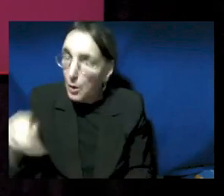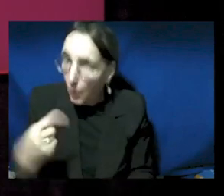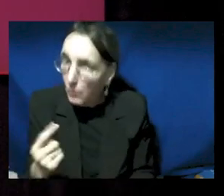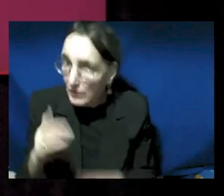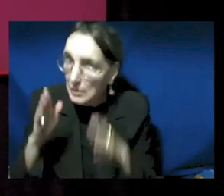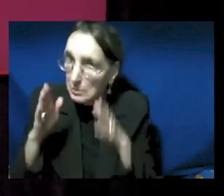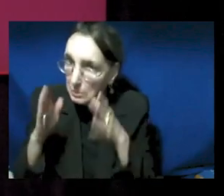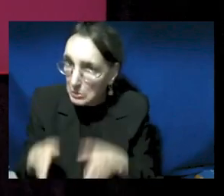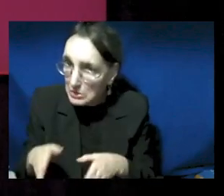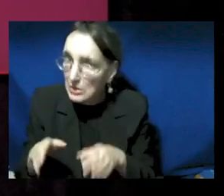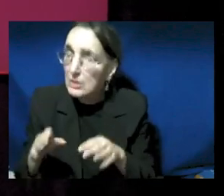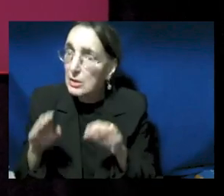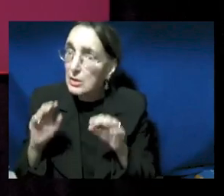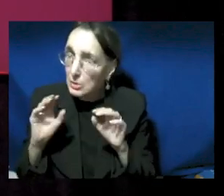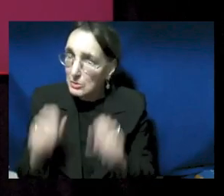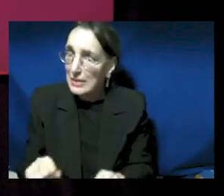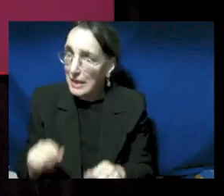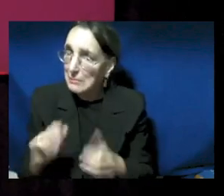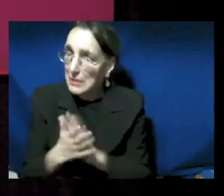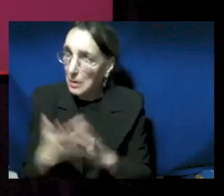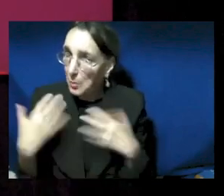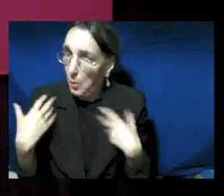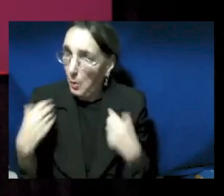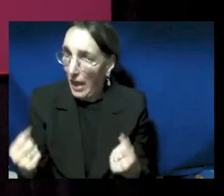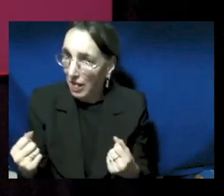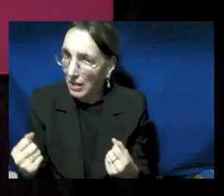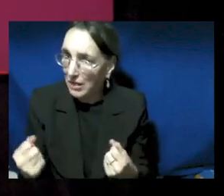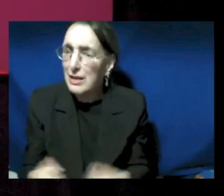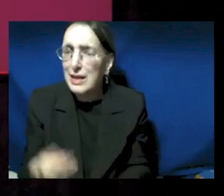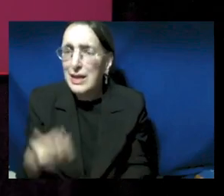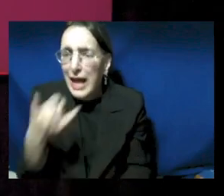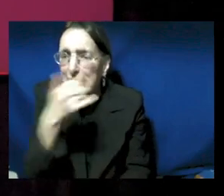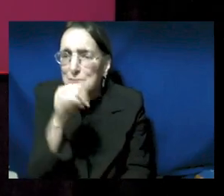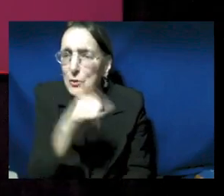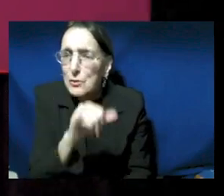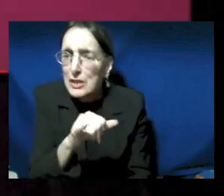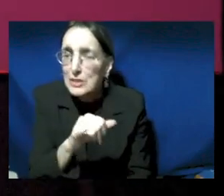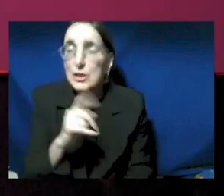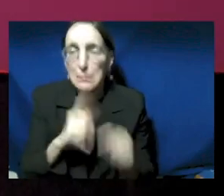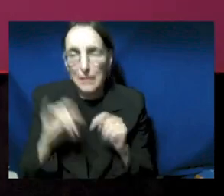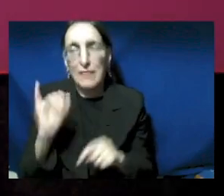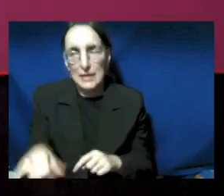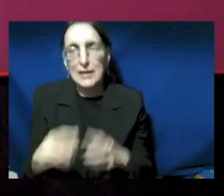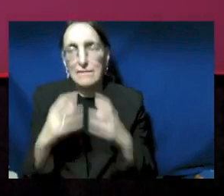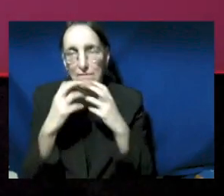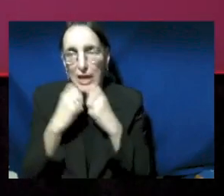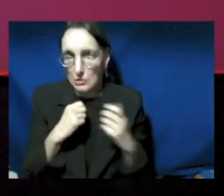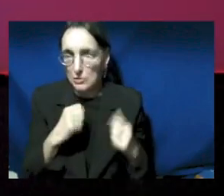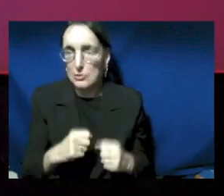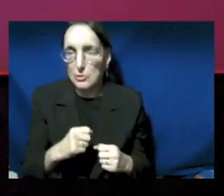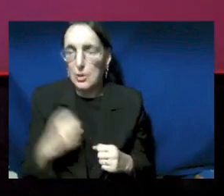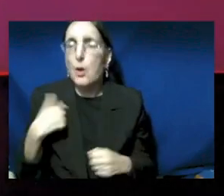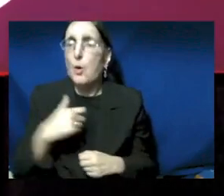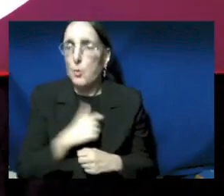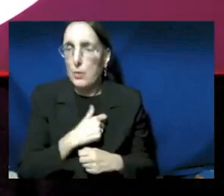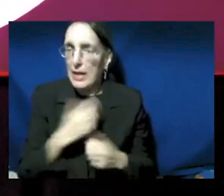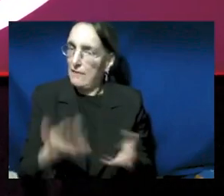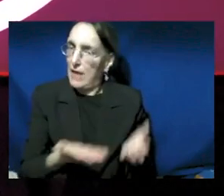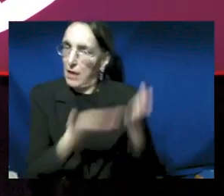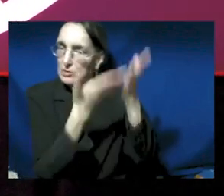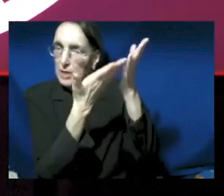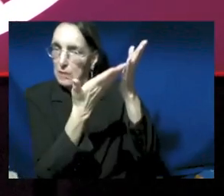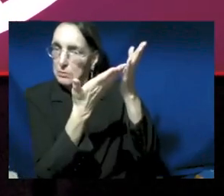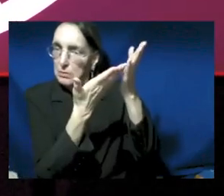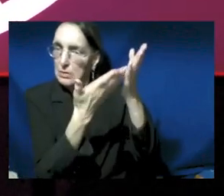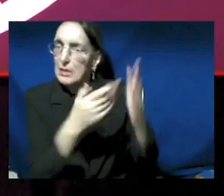And as foolish as that sounds, that's a value that we have held up in this nation,